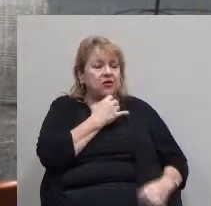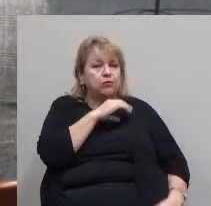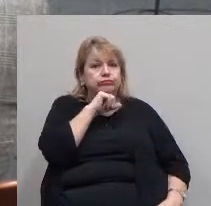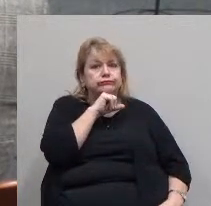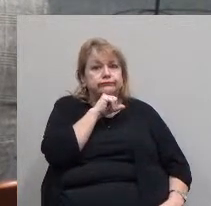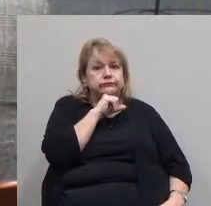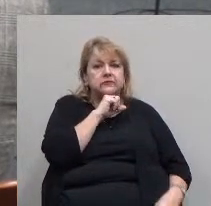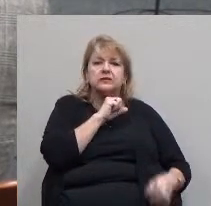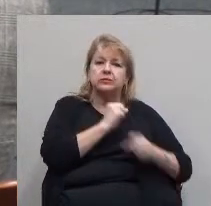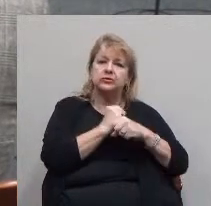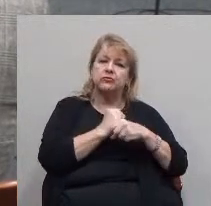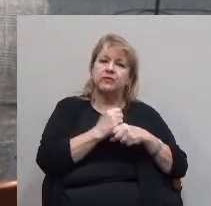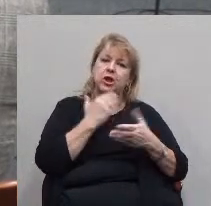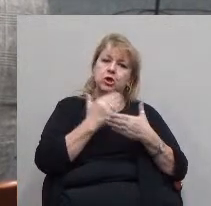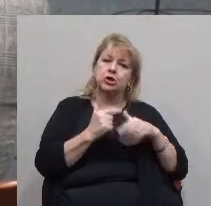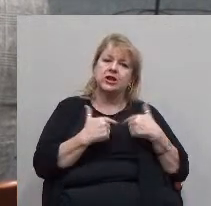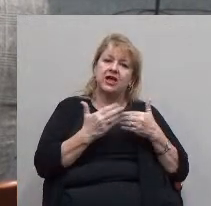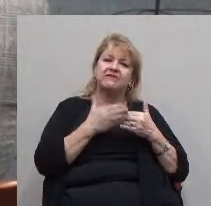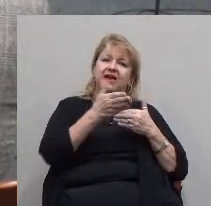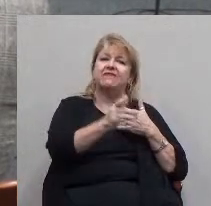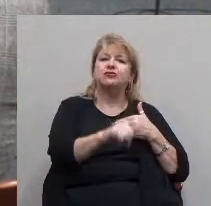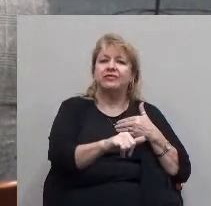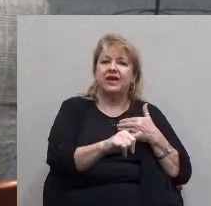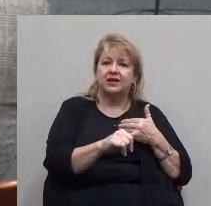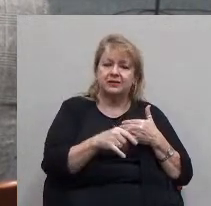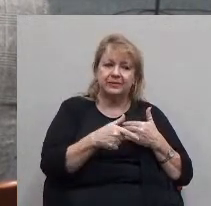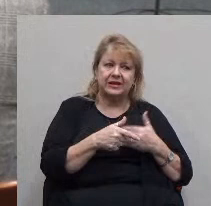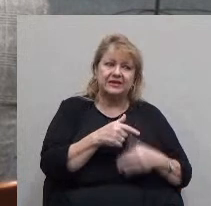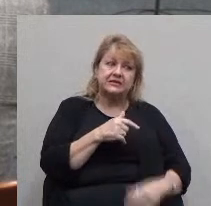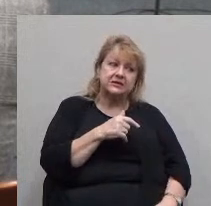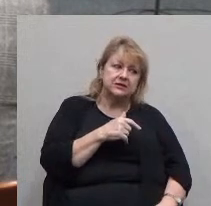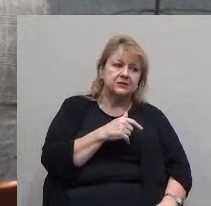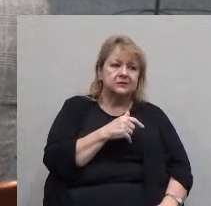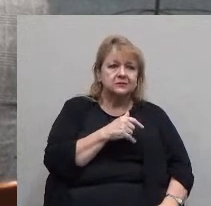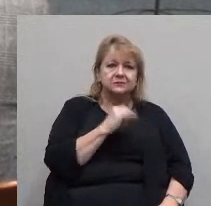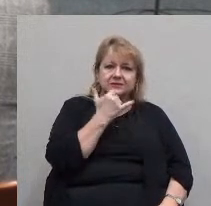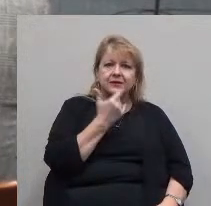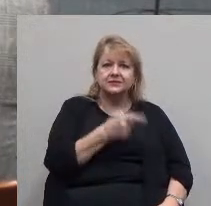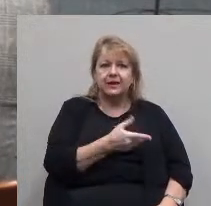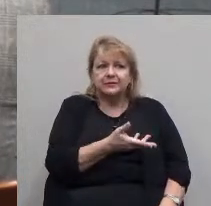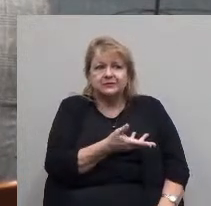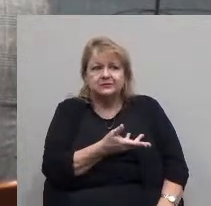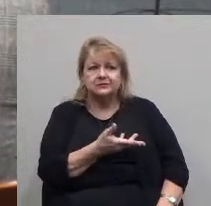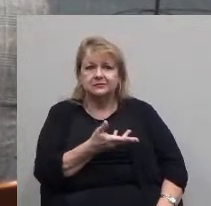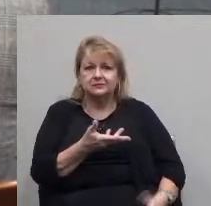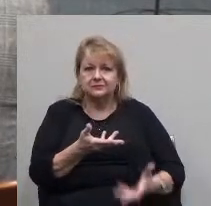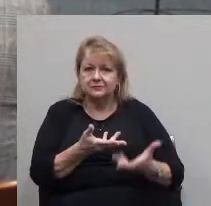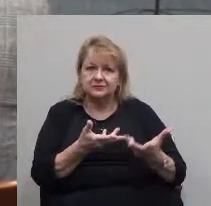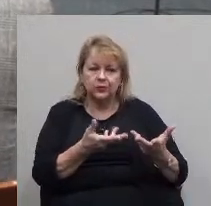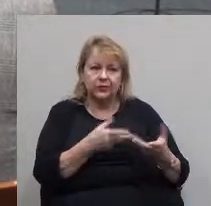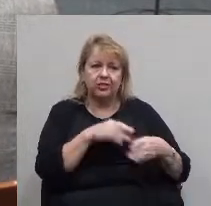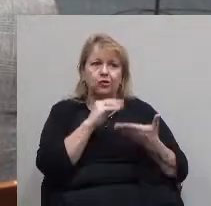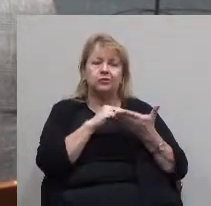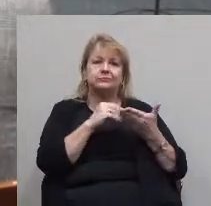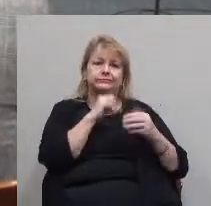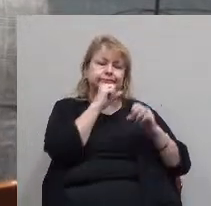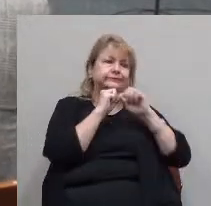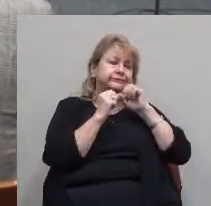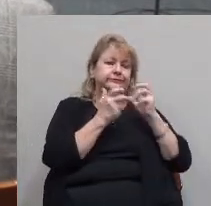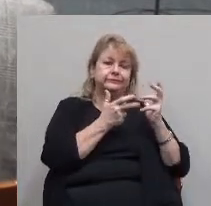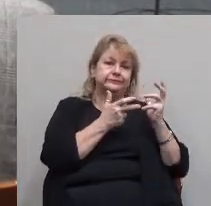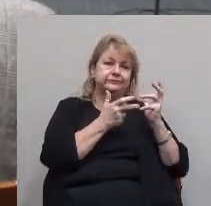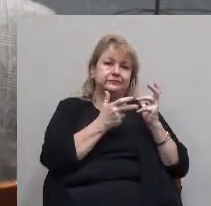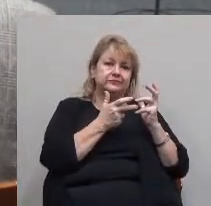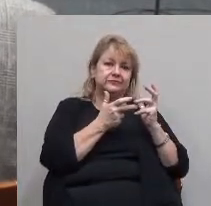something not so great when they're very young. Yes, ma'am. Thank you for that. All right, so moving